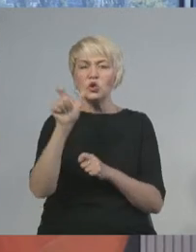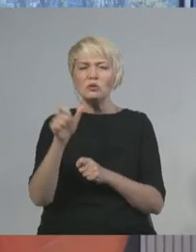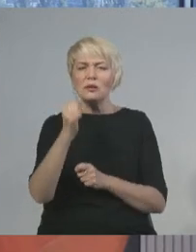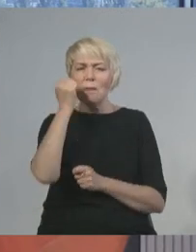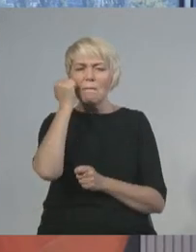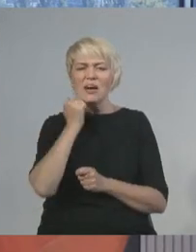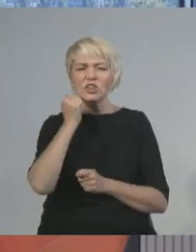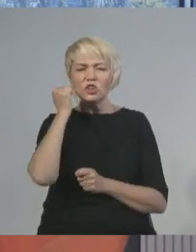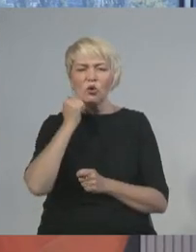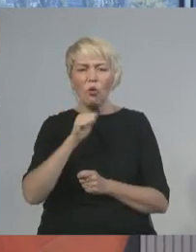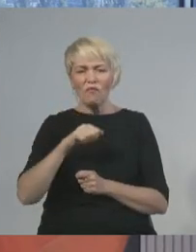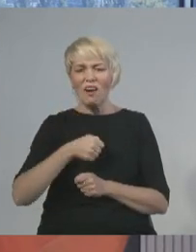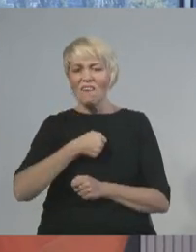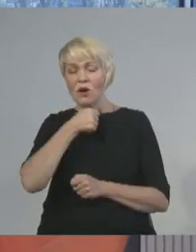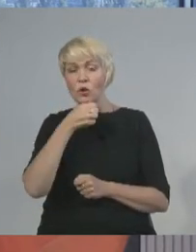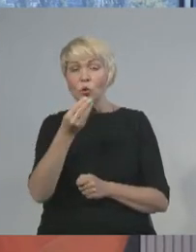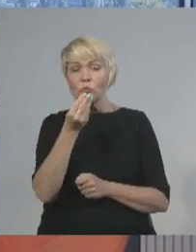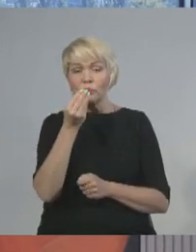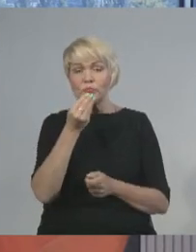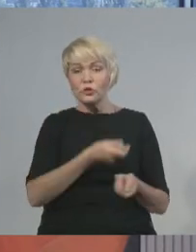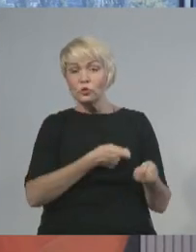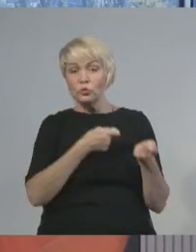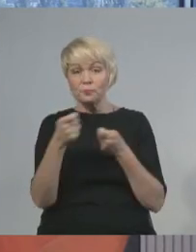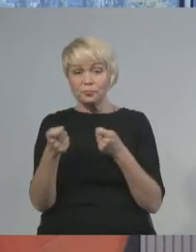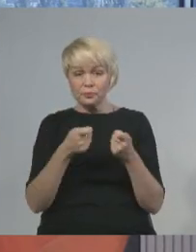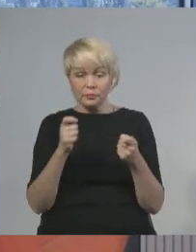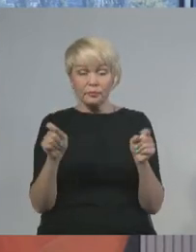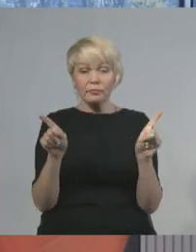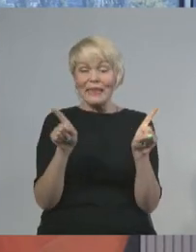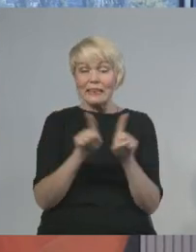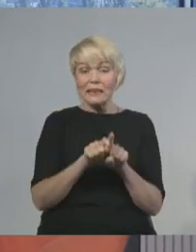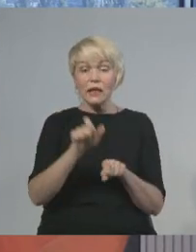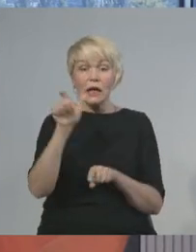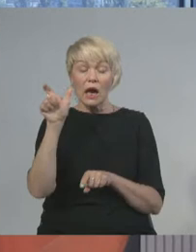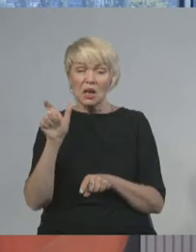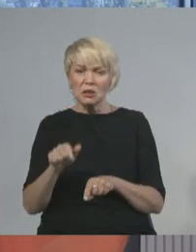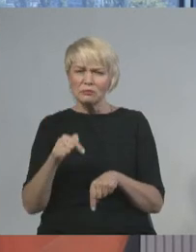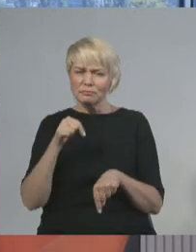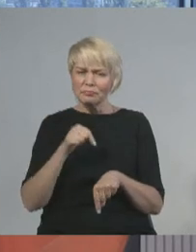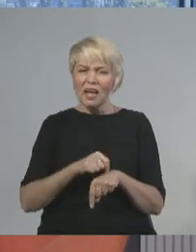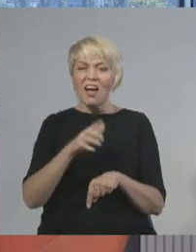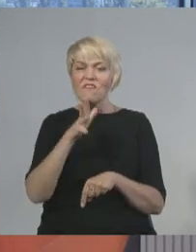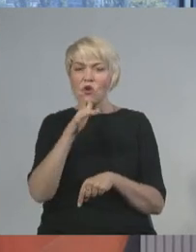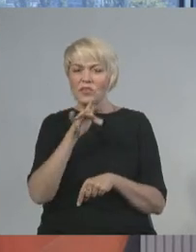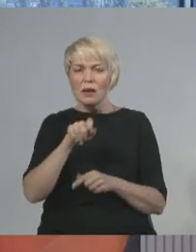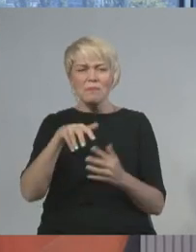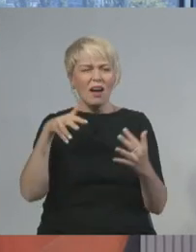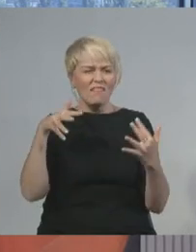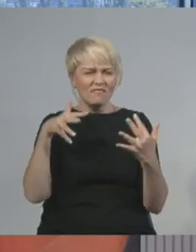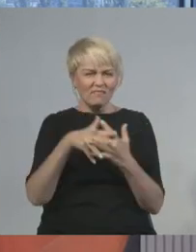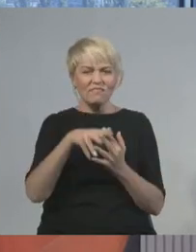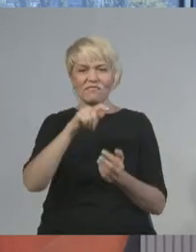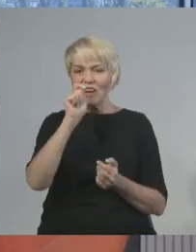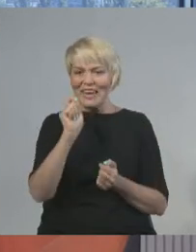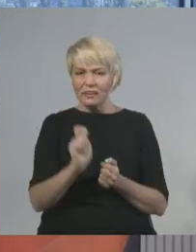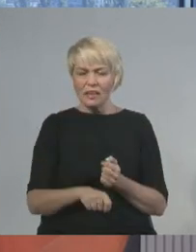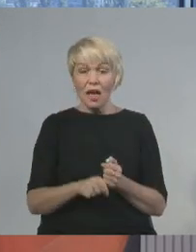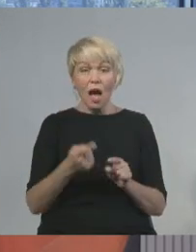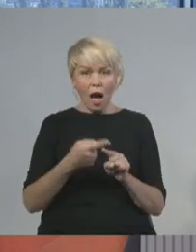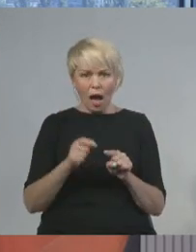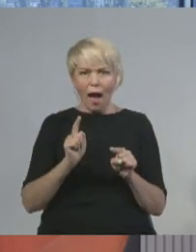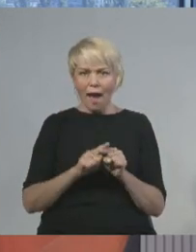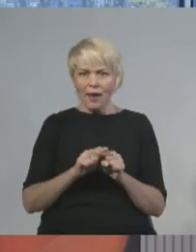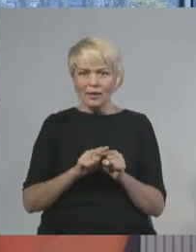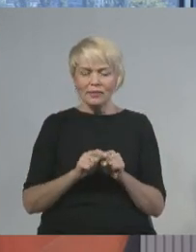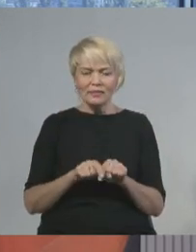decided to help the elderly during the lockdown to bring their food this is how people helped